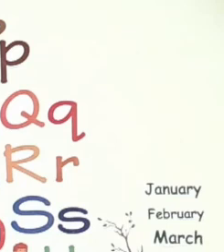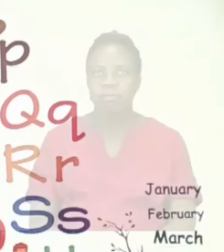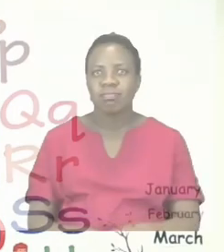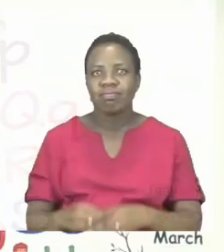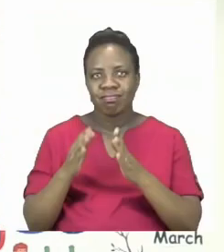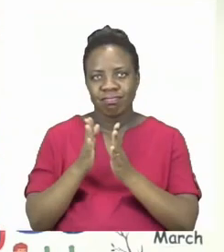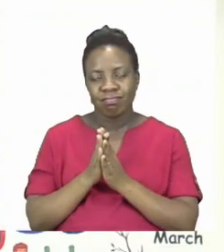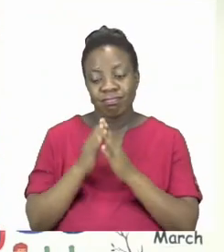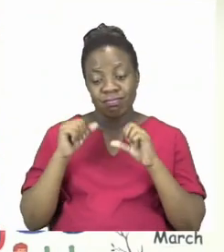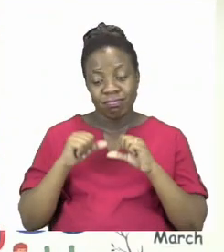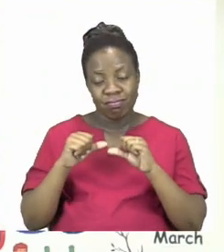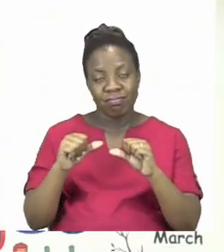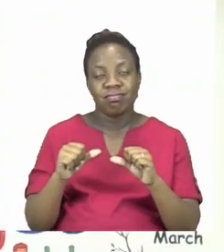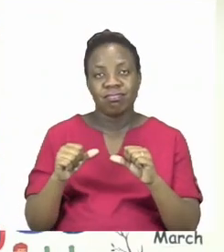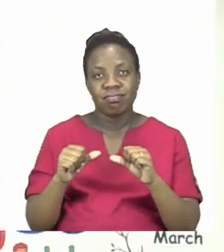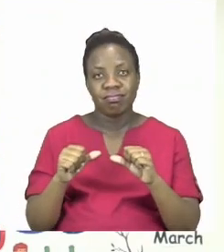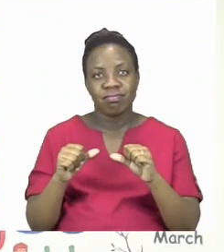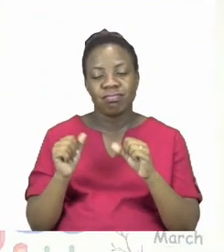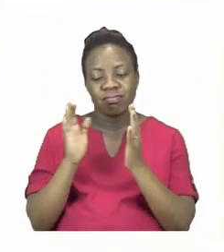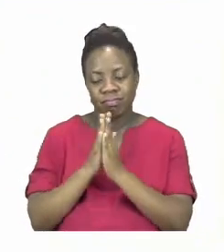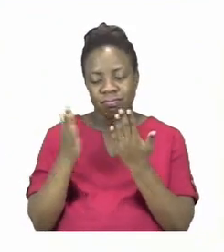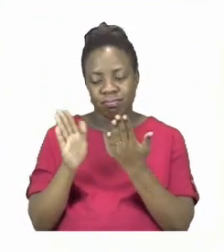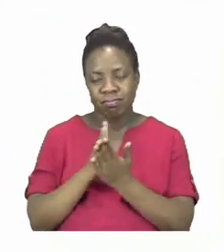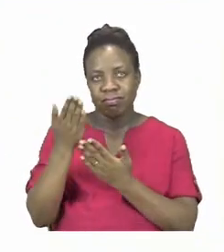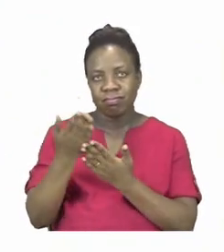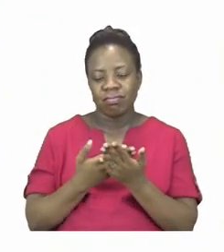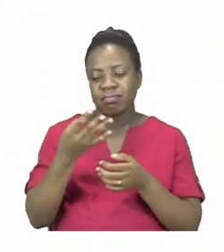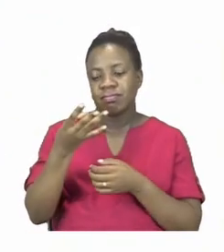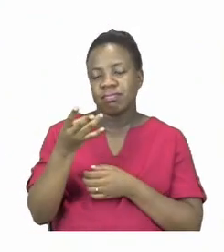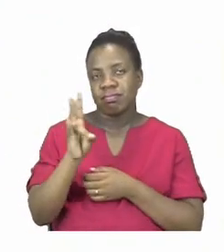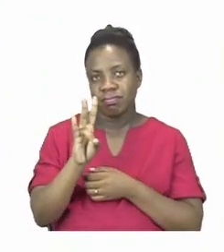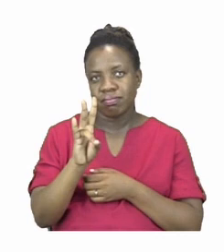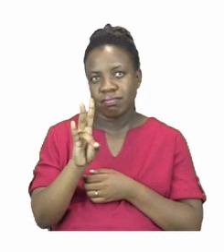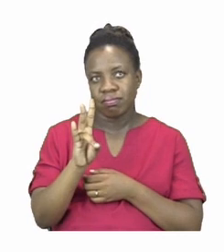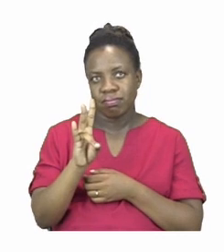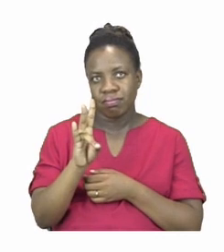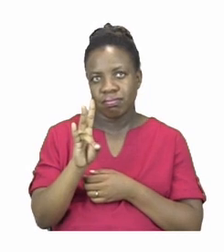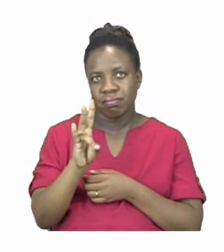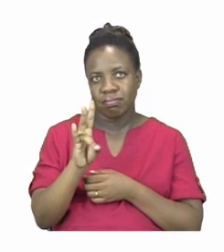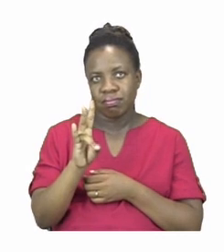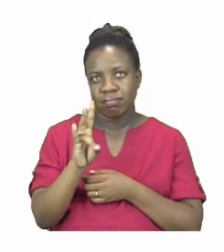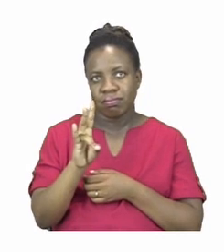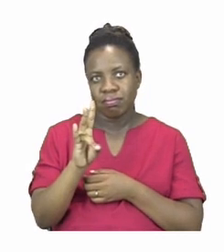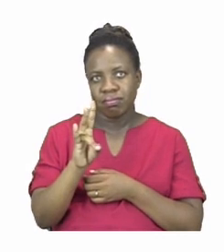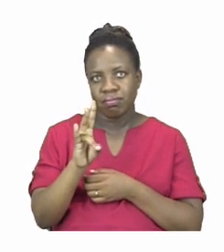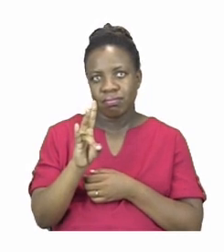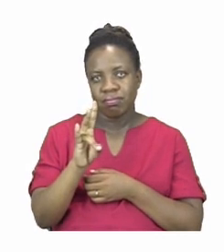We continue our lesson today, boys and girls, by going to page 7. On page 7, we are going to be